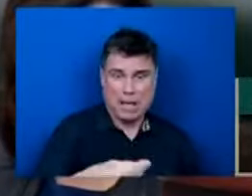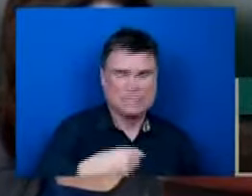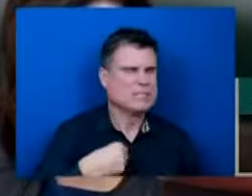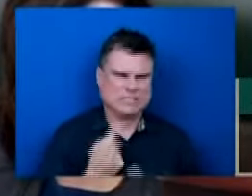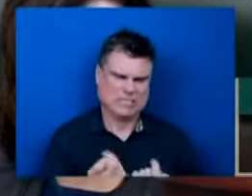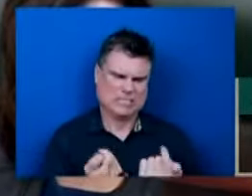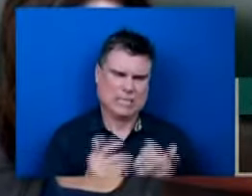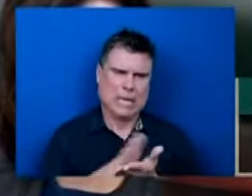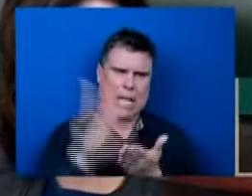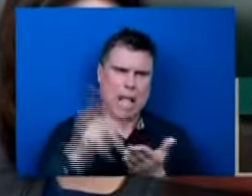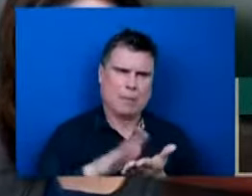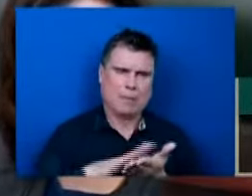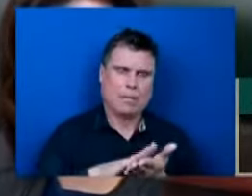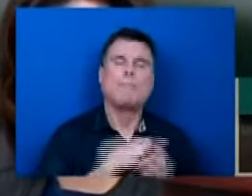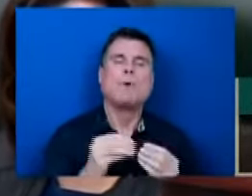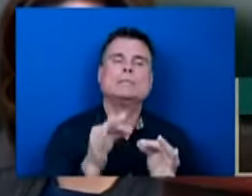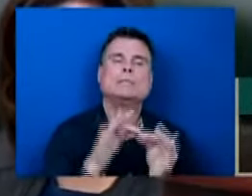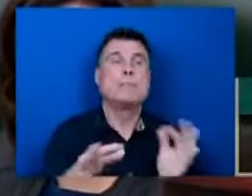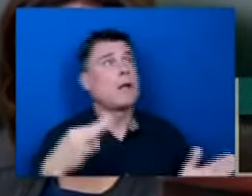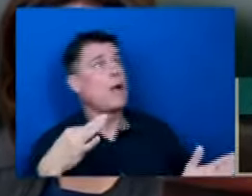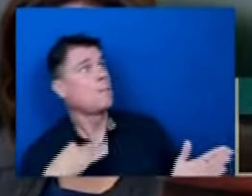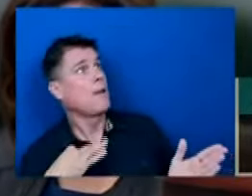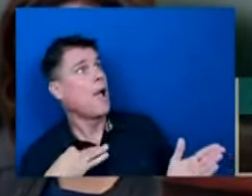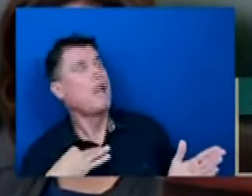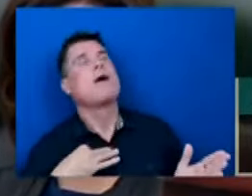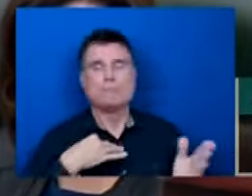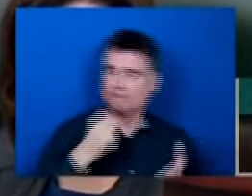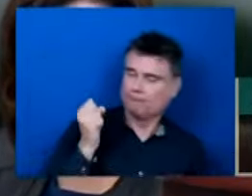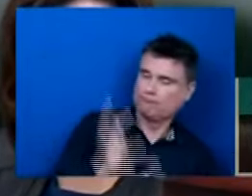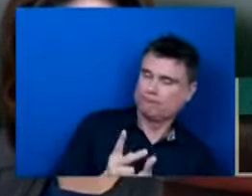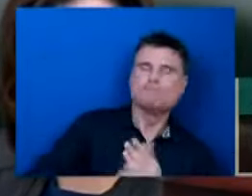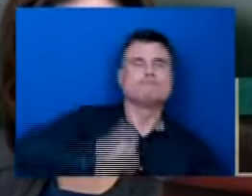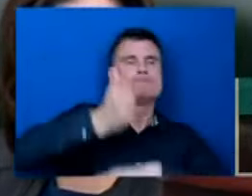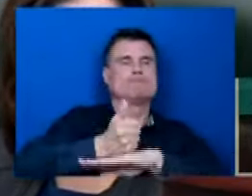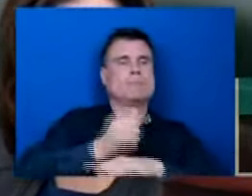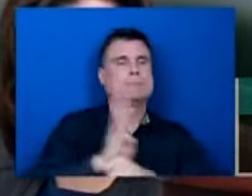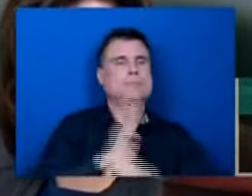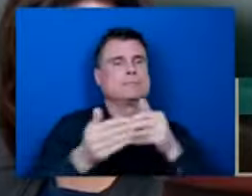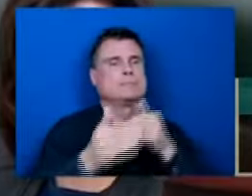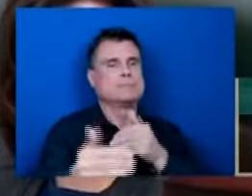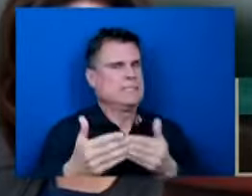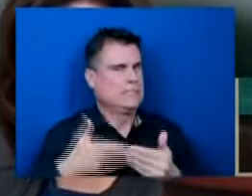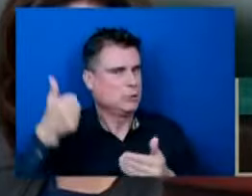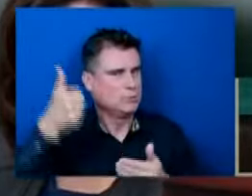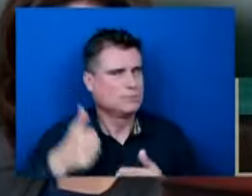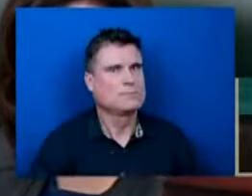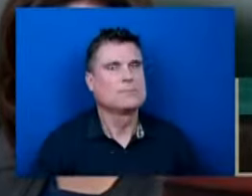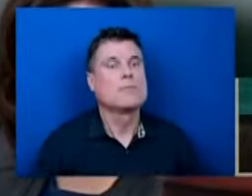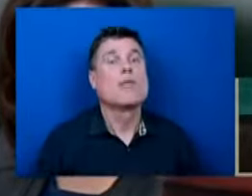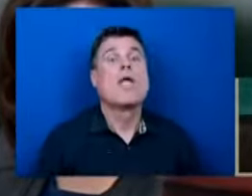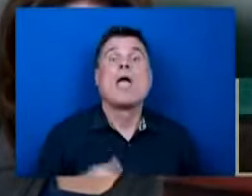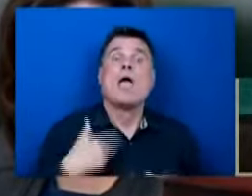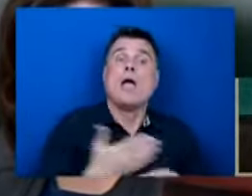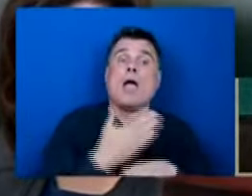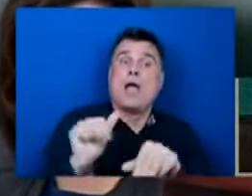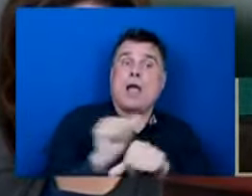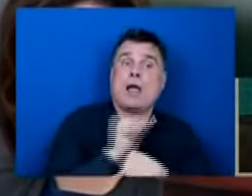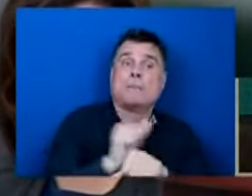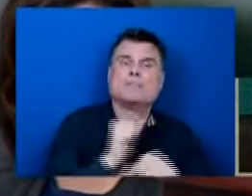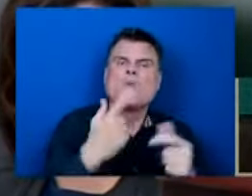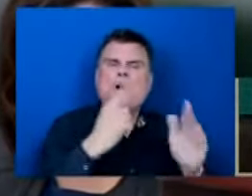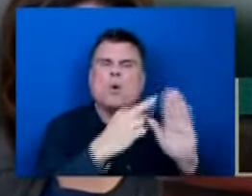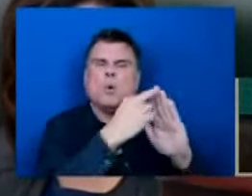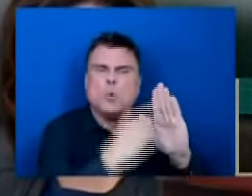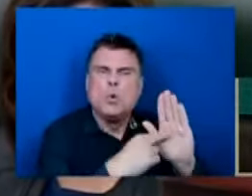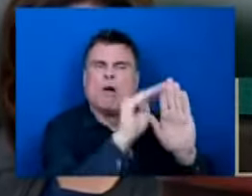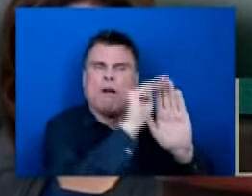progress. We have materially improved Alberta's regulatory environment, eliminating more than 20% of the government's